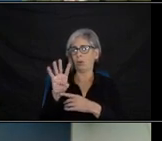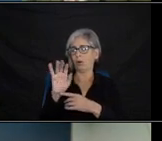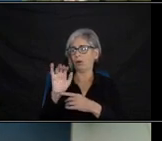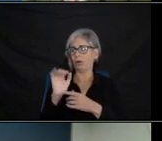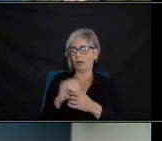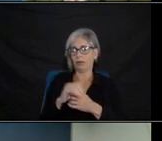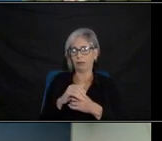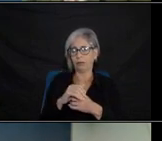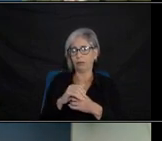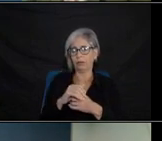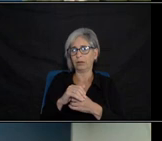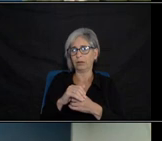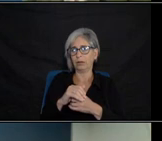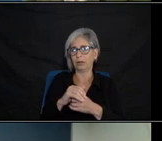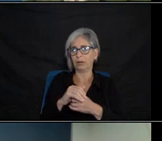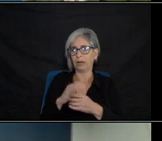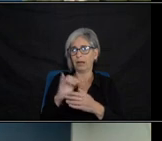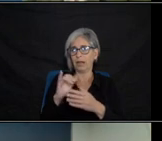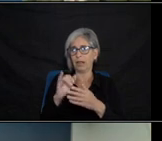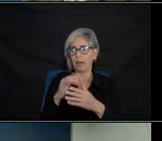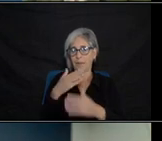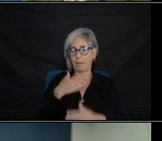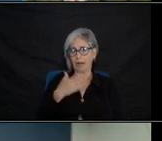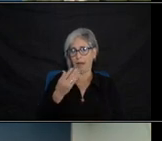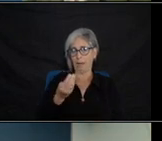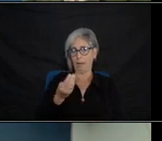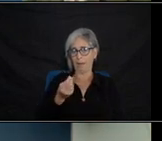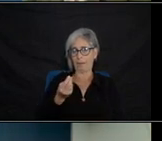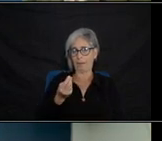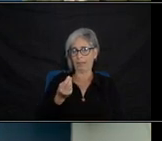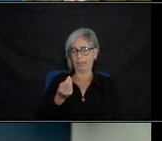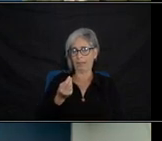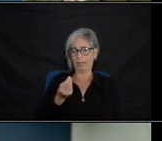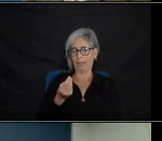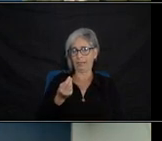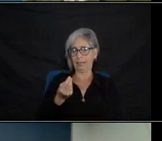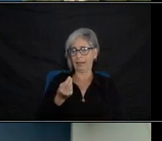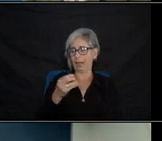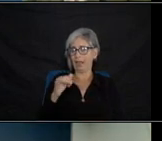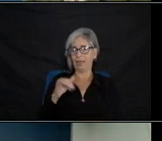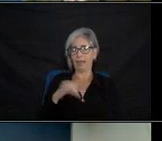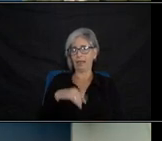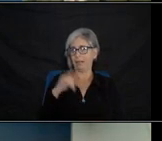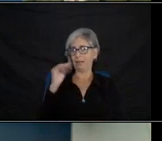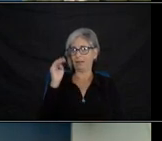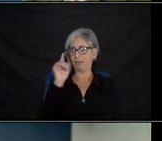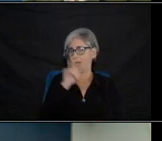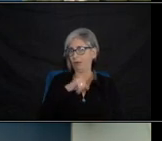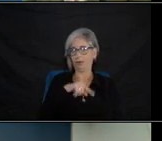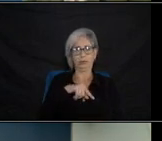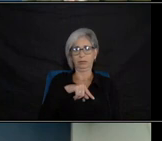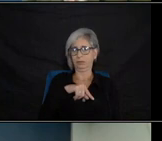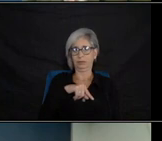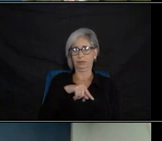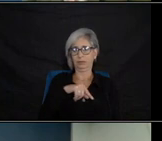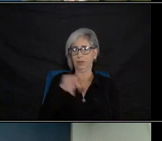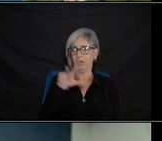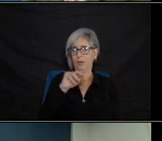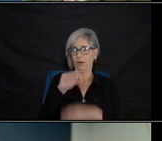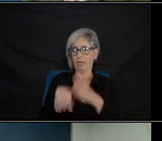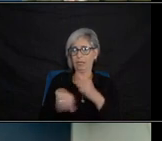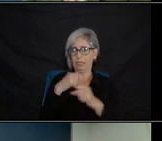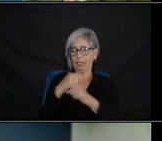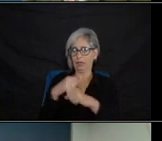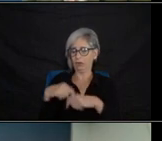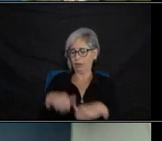inches, which is to my property, is absolutely false. Over the 30 years I've lived there,